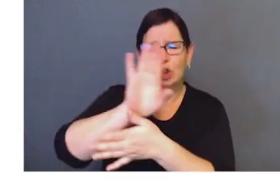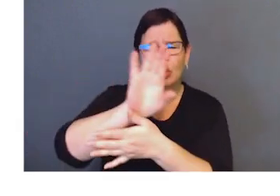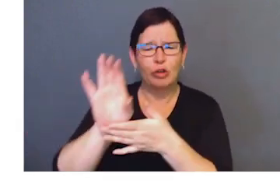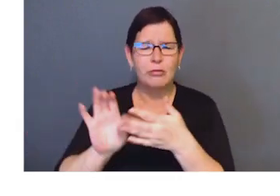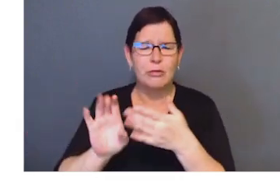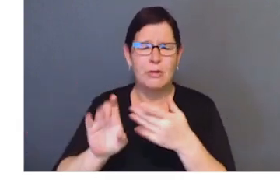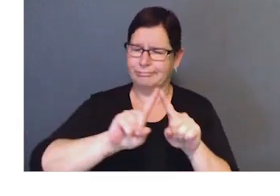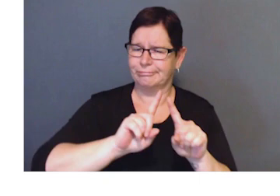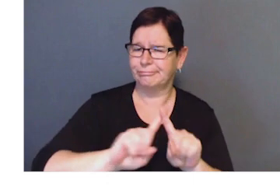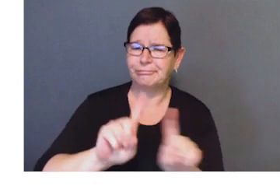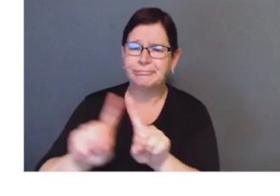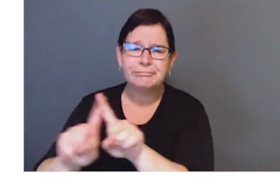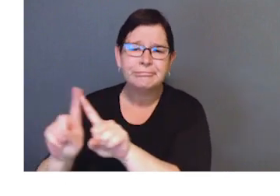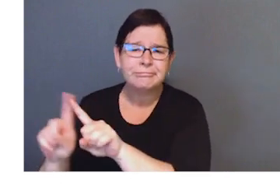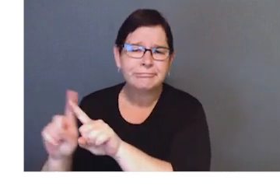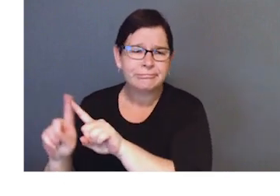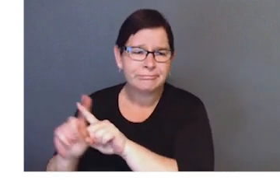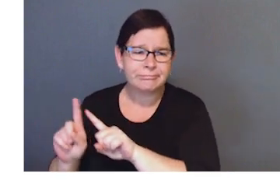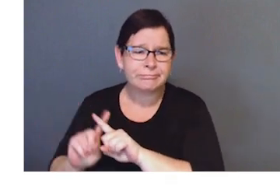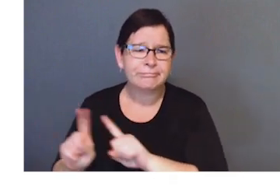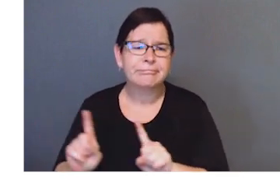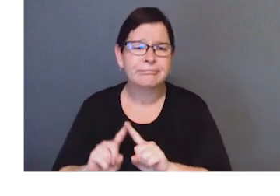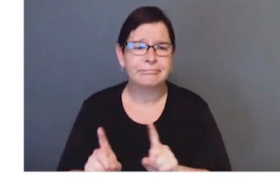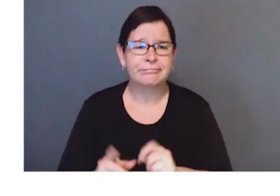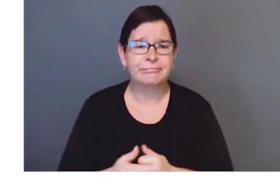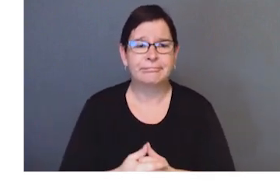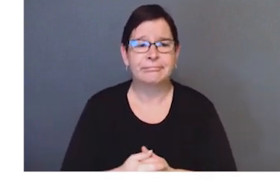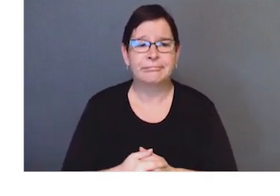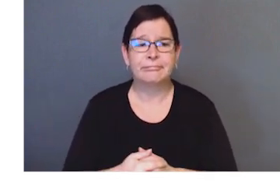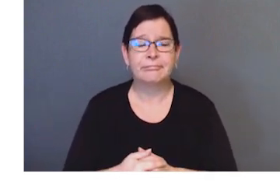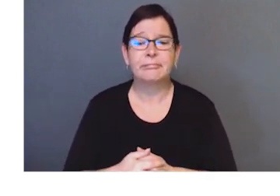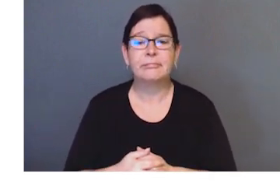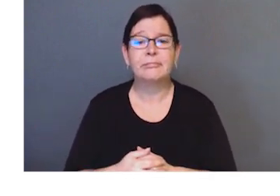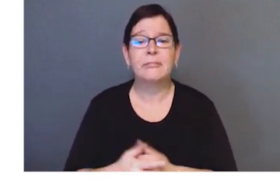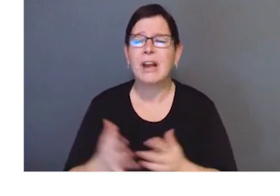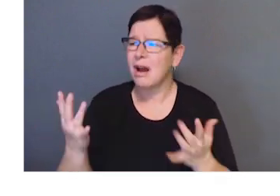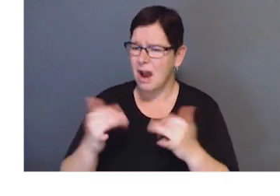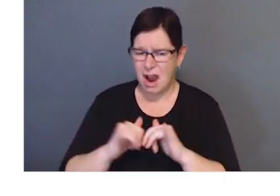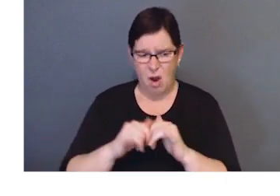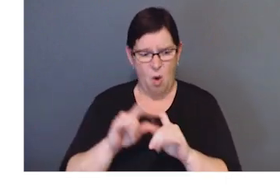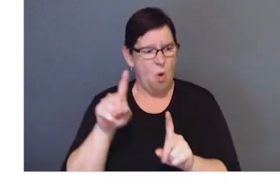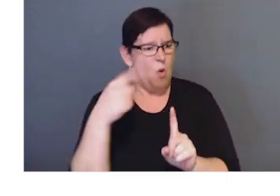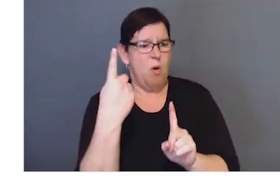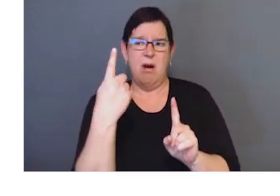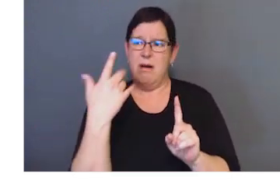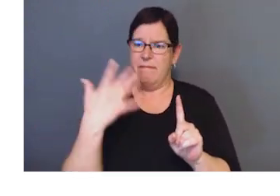The one way to find out if you're eligible is to fill out and submit Form